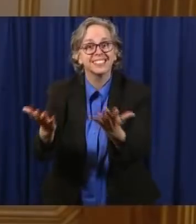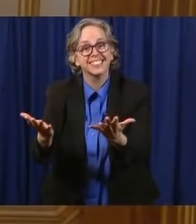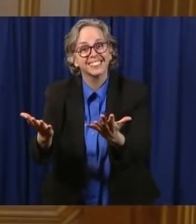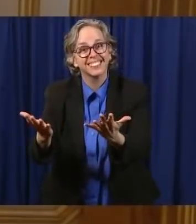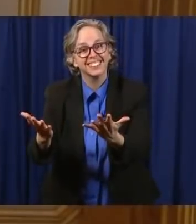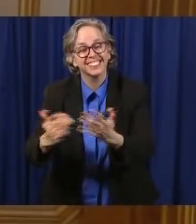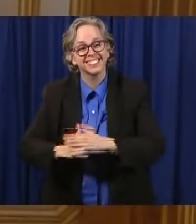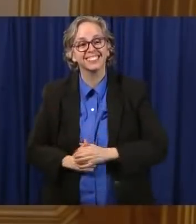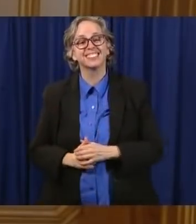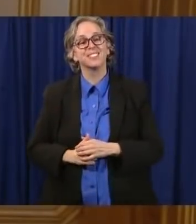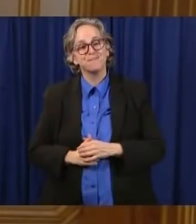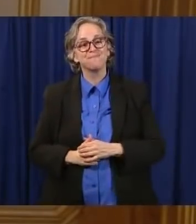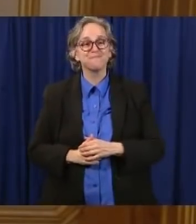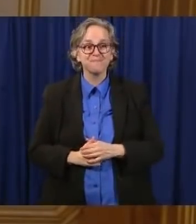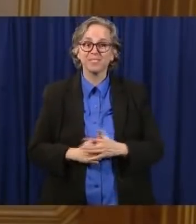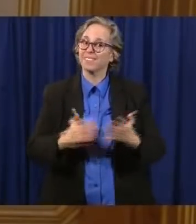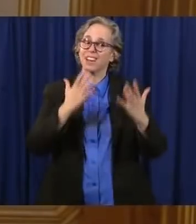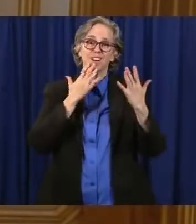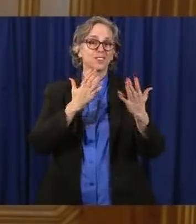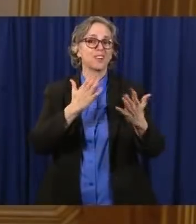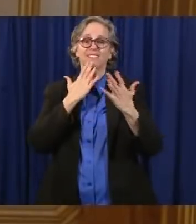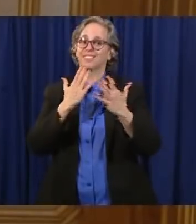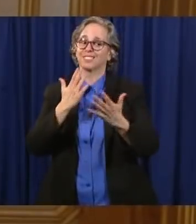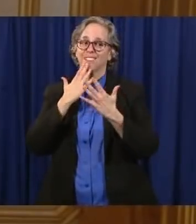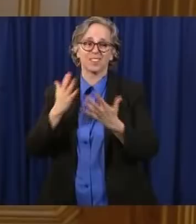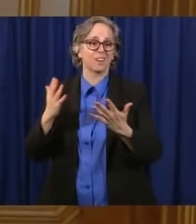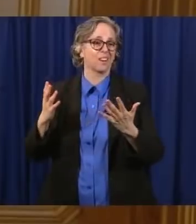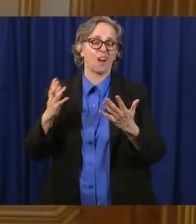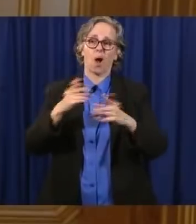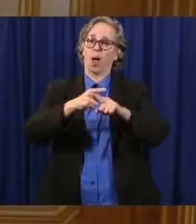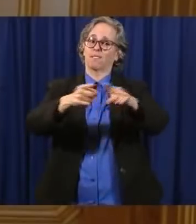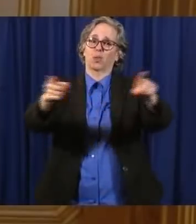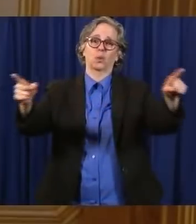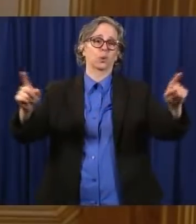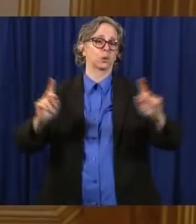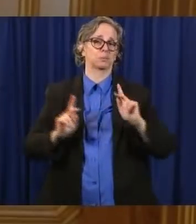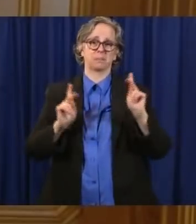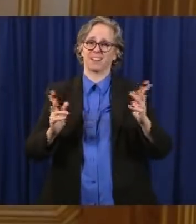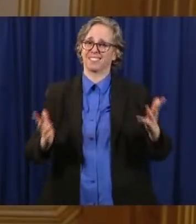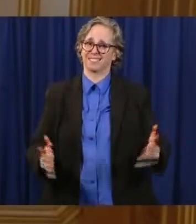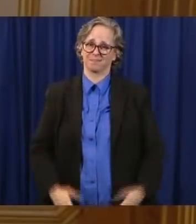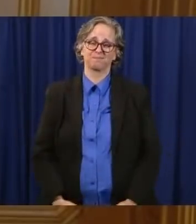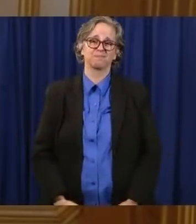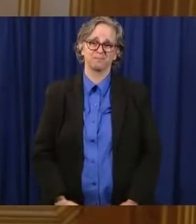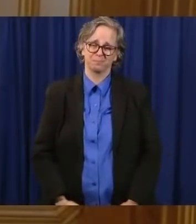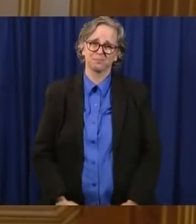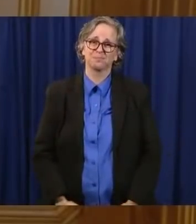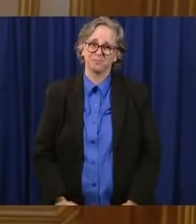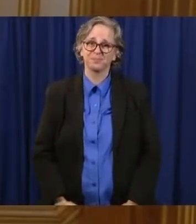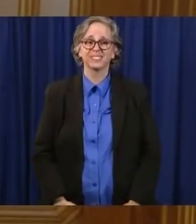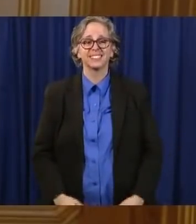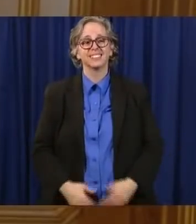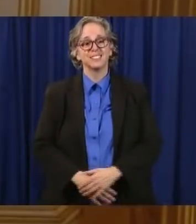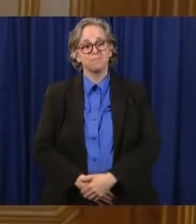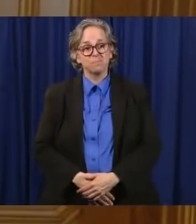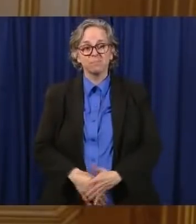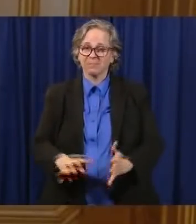We're very, very thankful for all of them. Our focus has